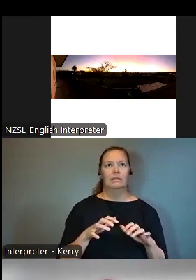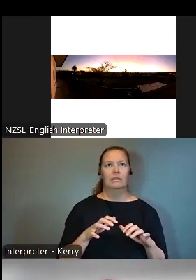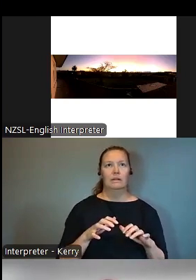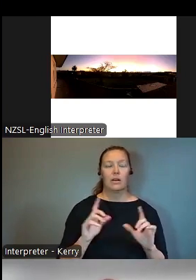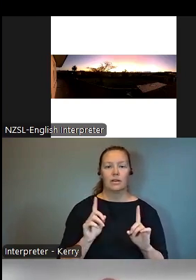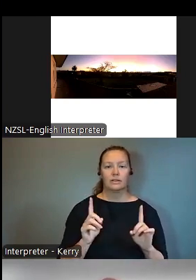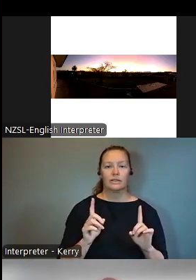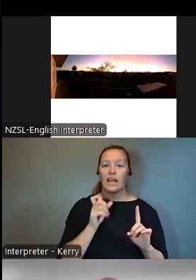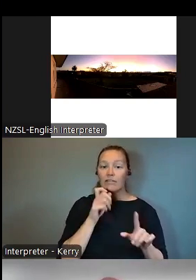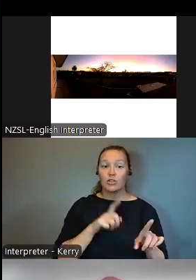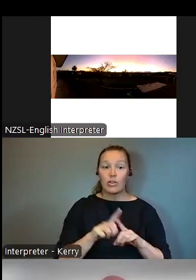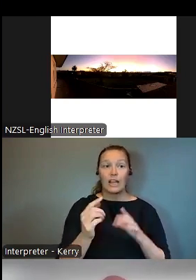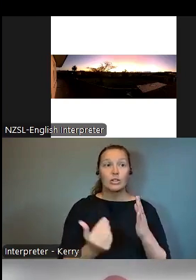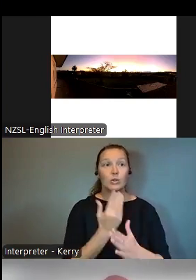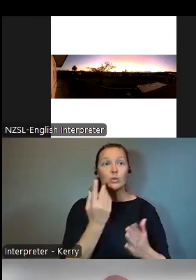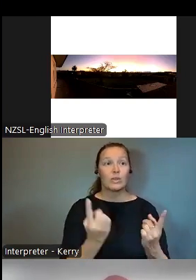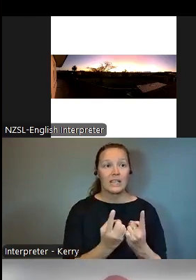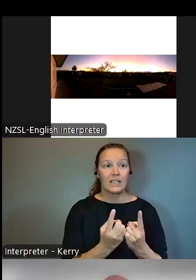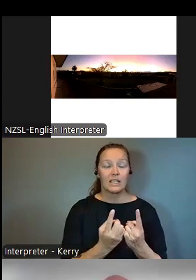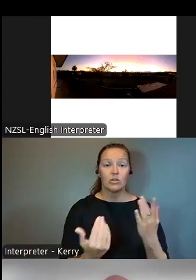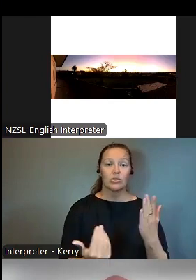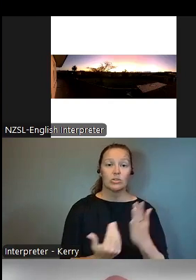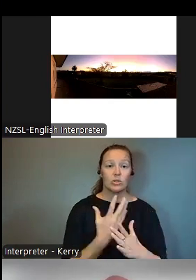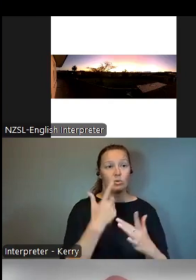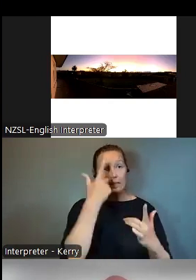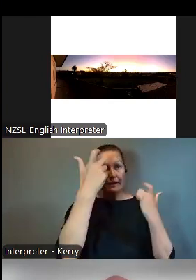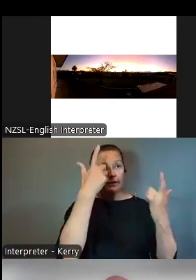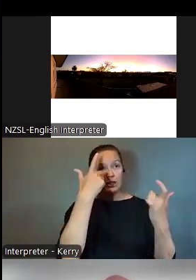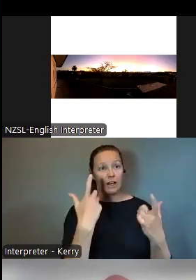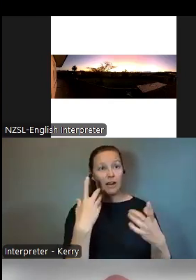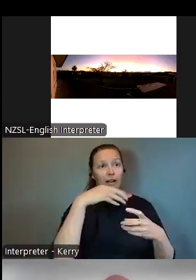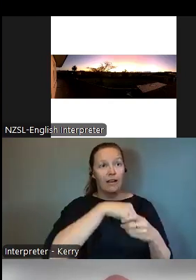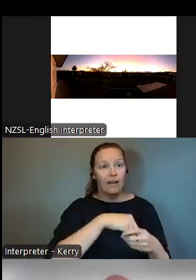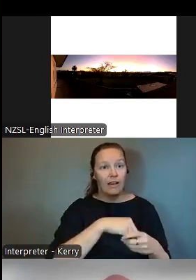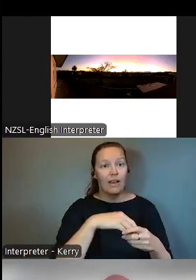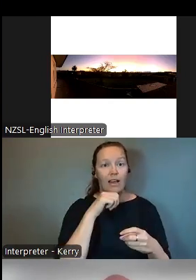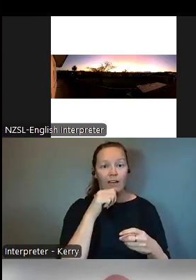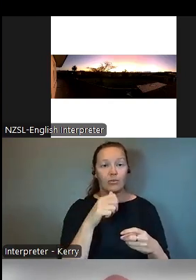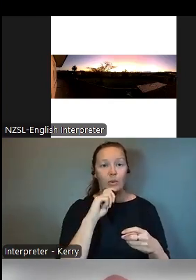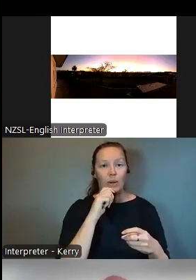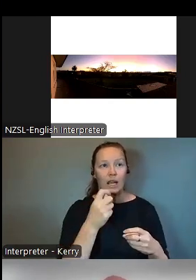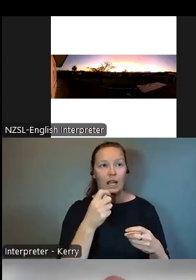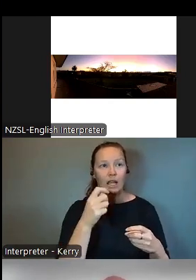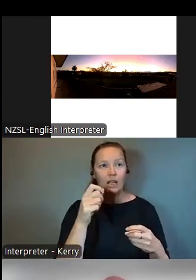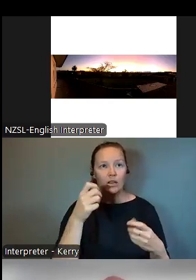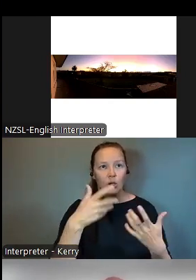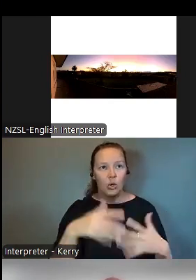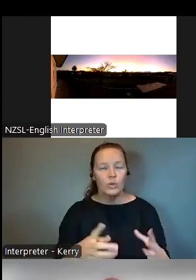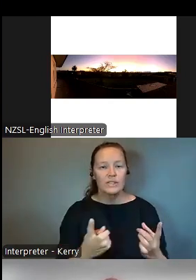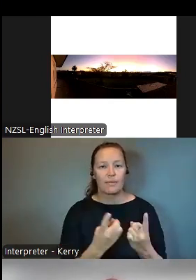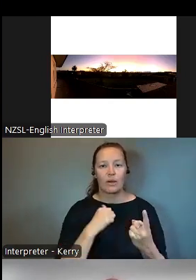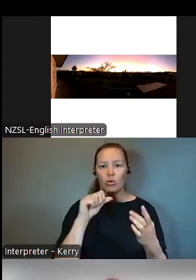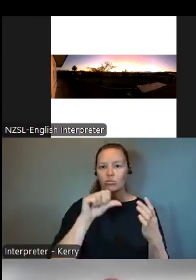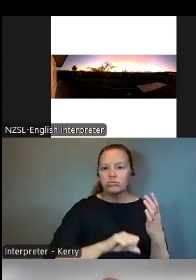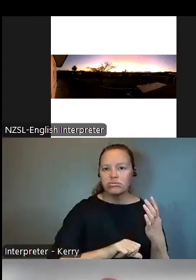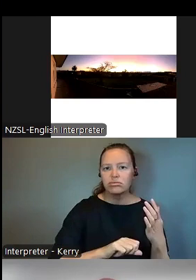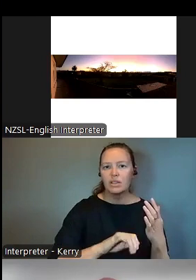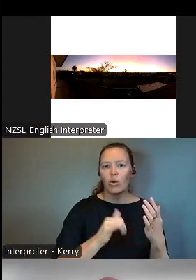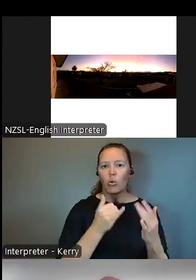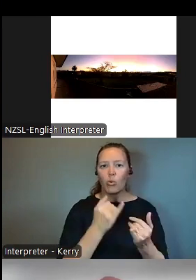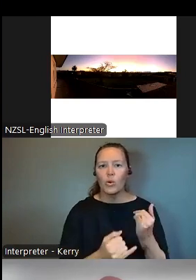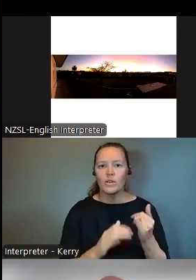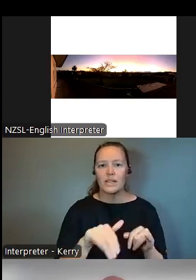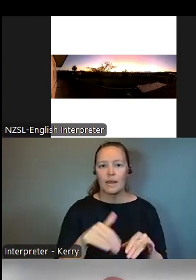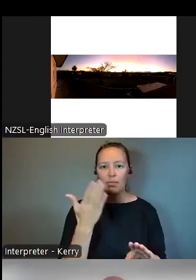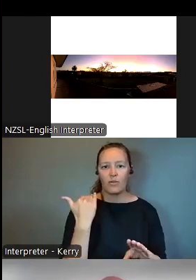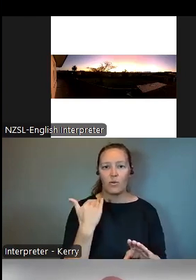something new, by engaging in some sort of innovation, we'll end up losing something, or we'll end up worse off than we